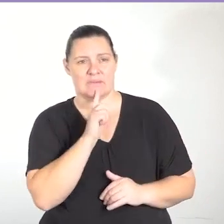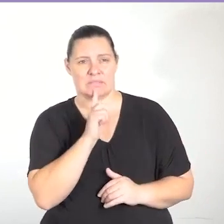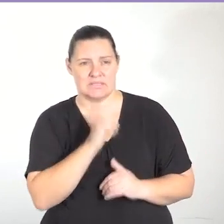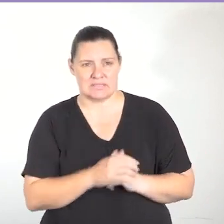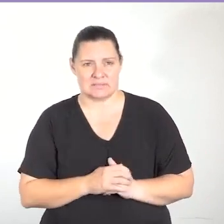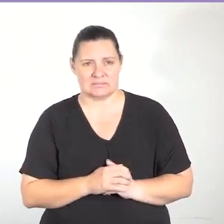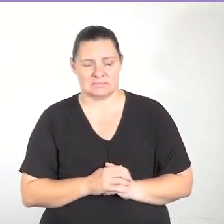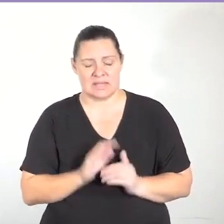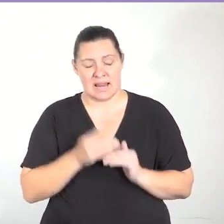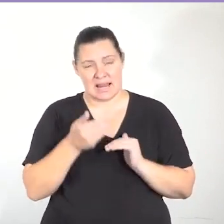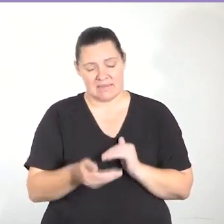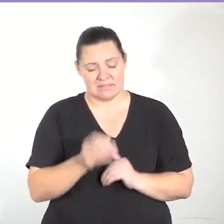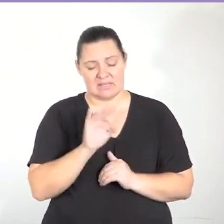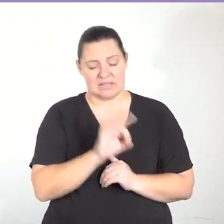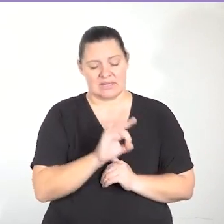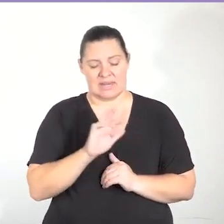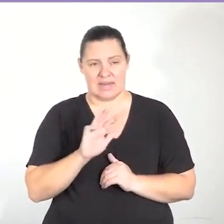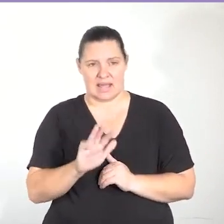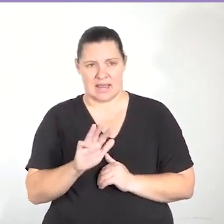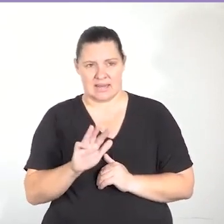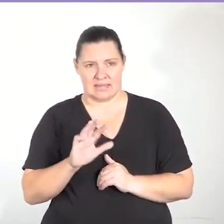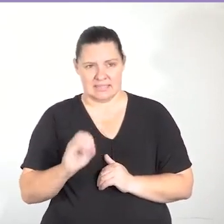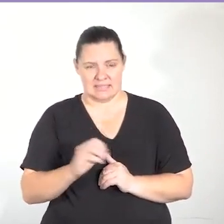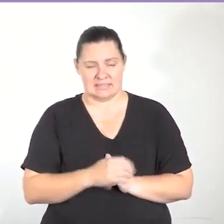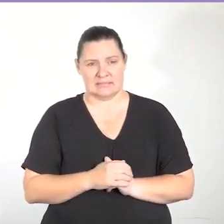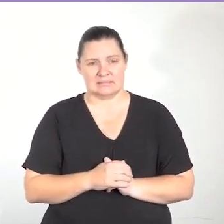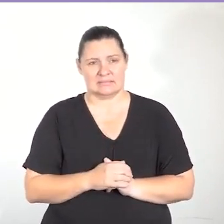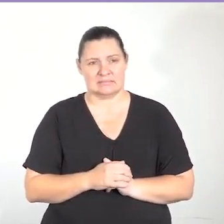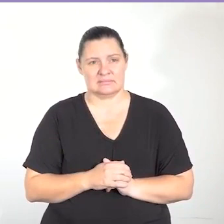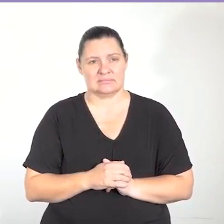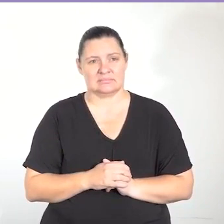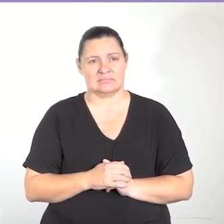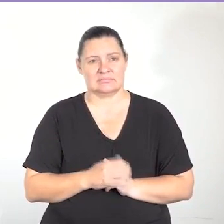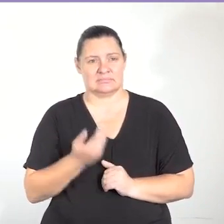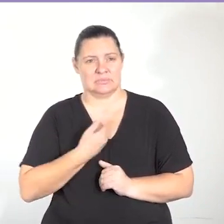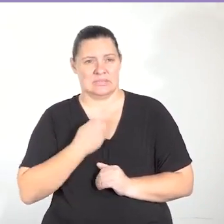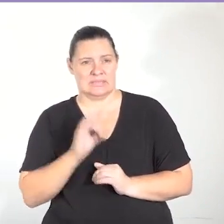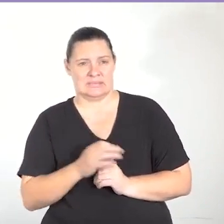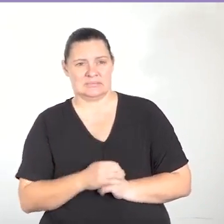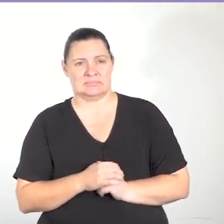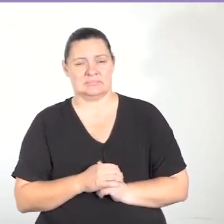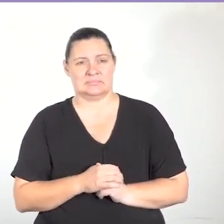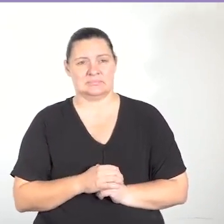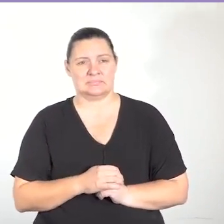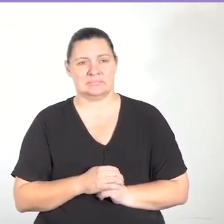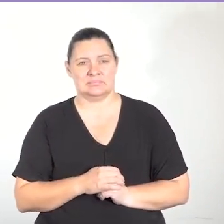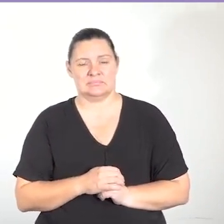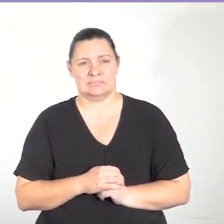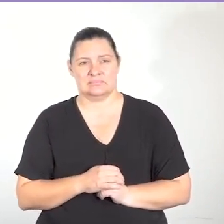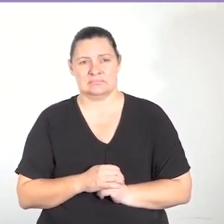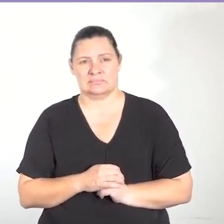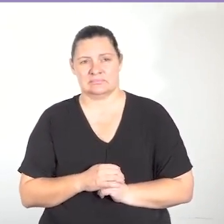us 7,000. We are going to subtract that. Let me just write those properly in the